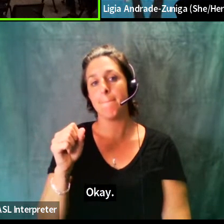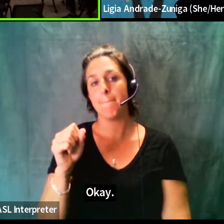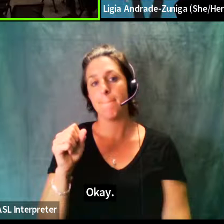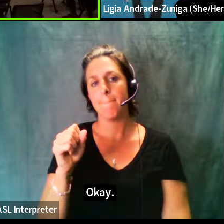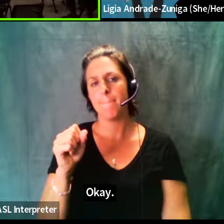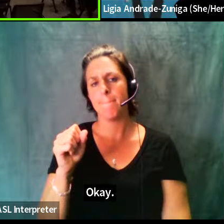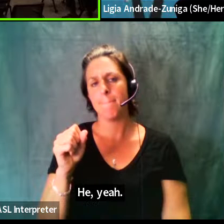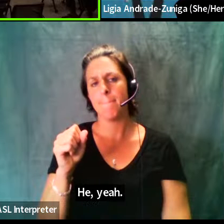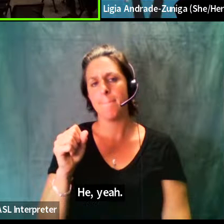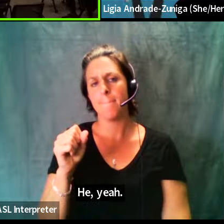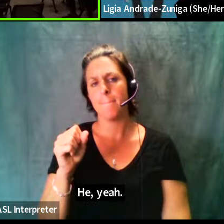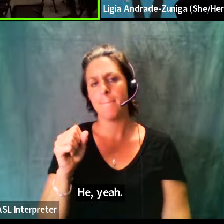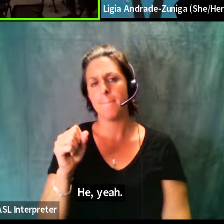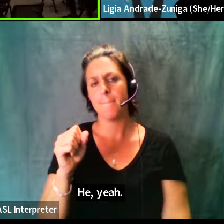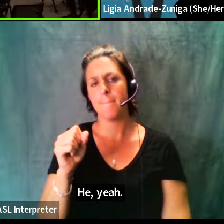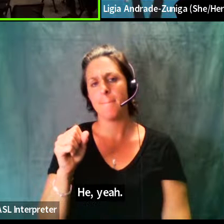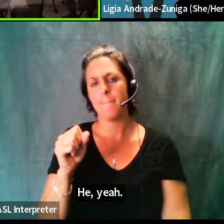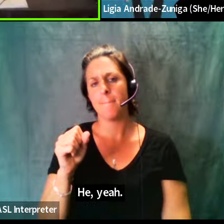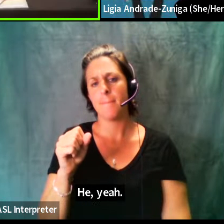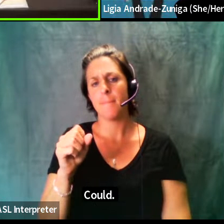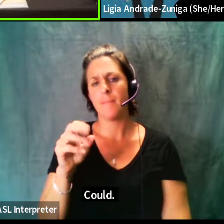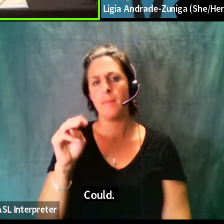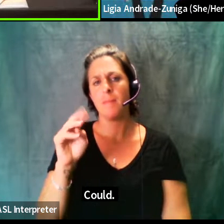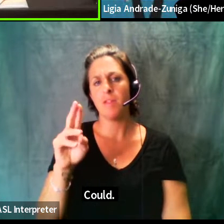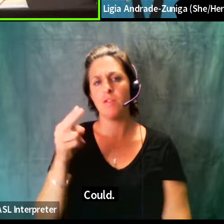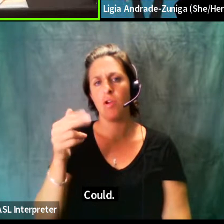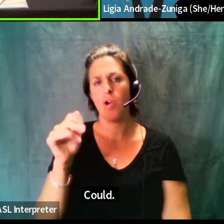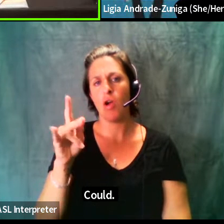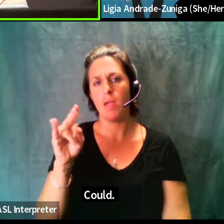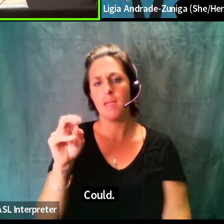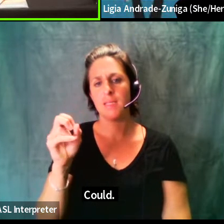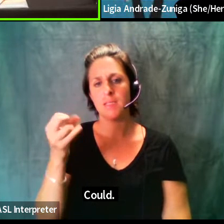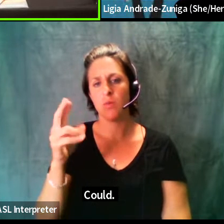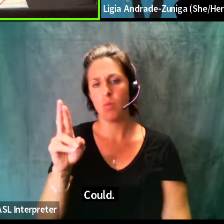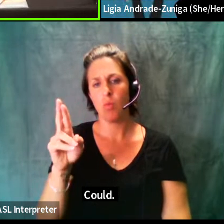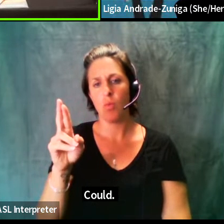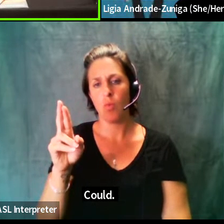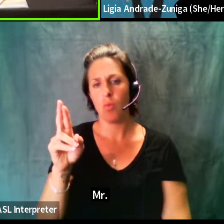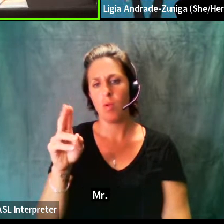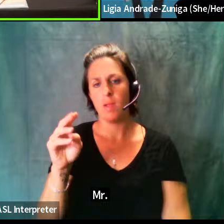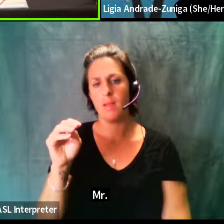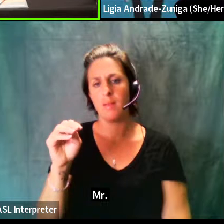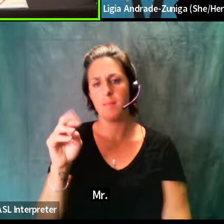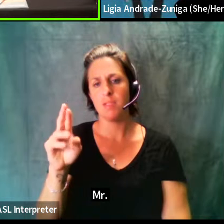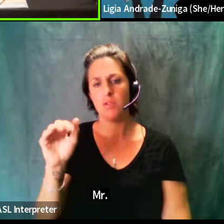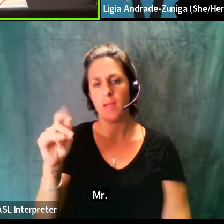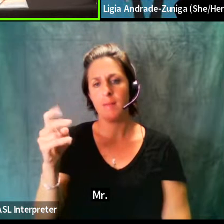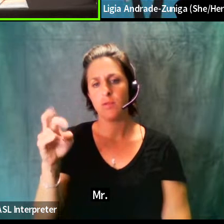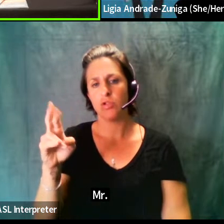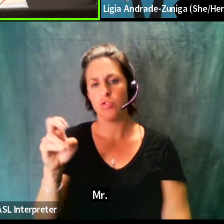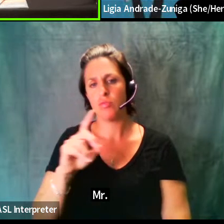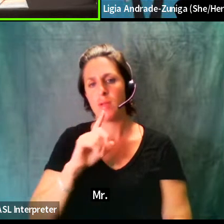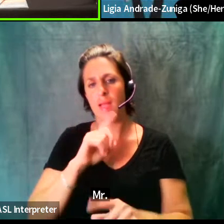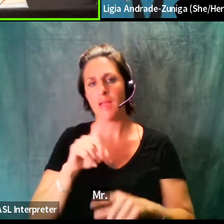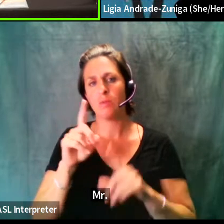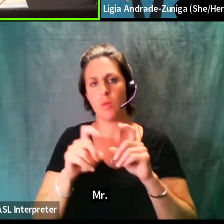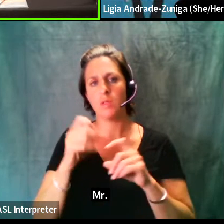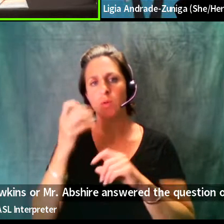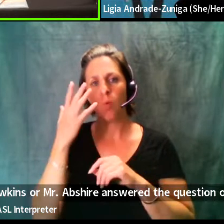Could Mr. Hawkins or Mr. Absher answer the question of why